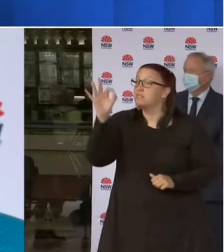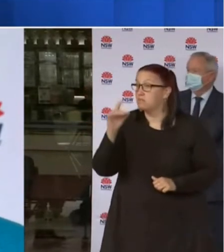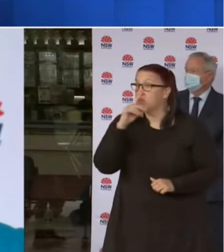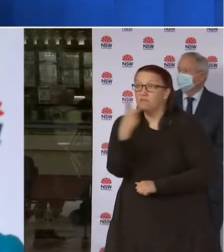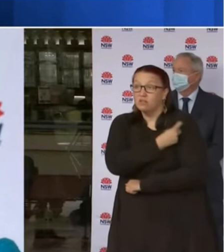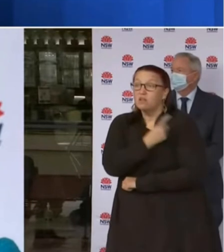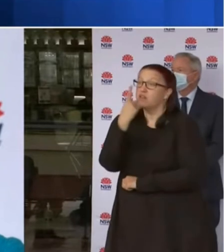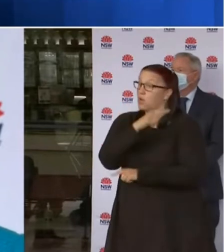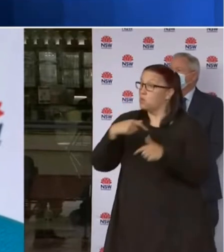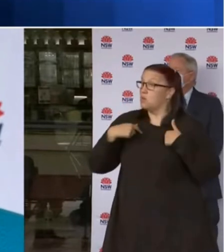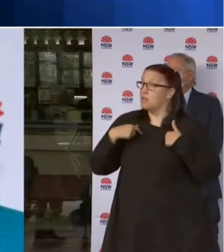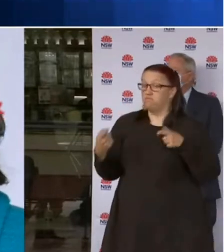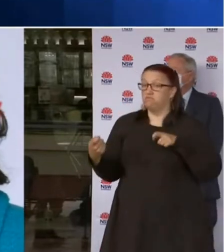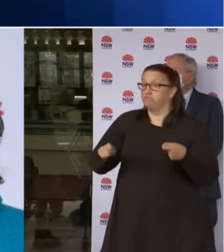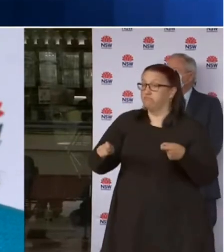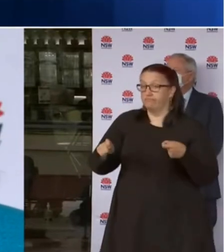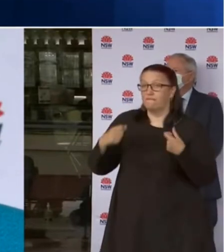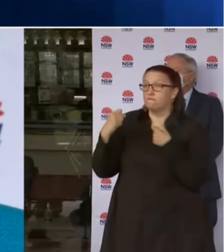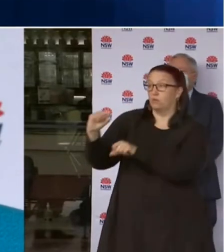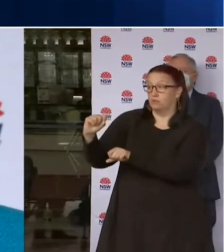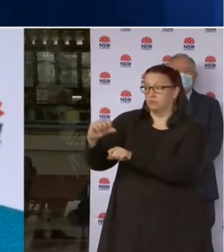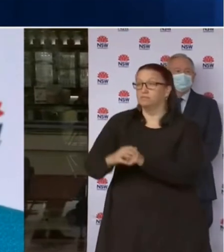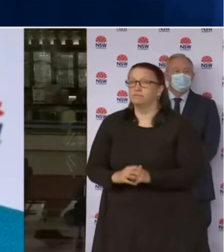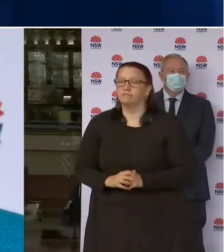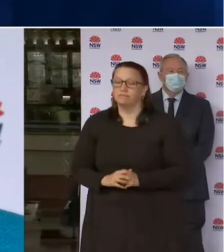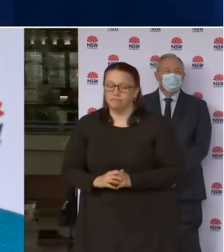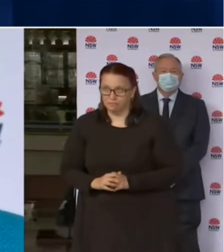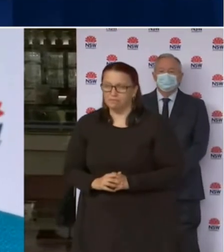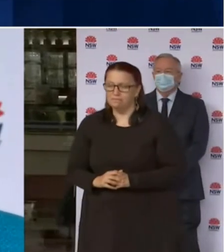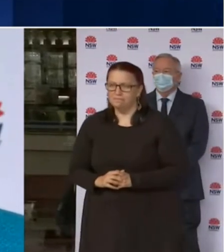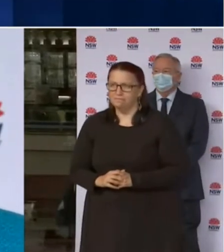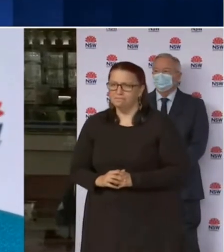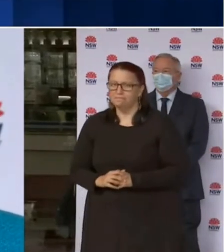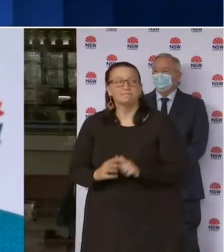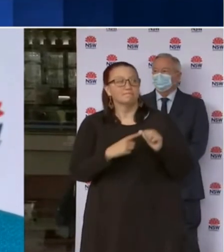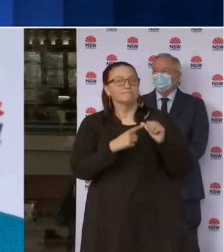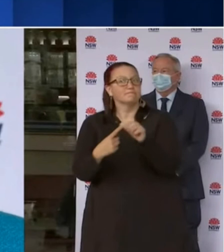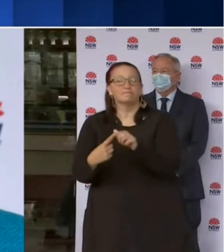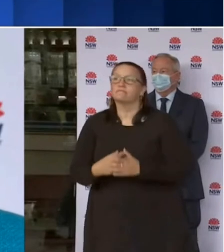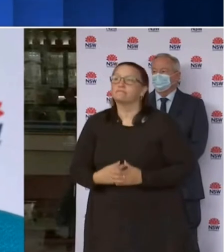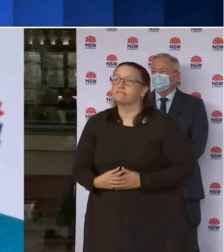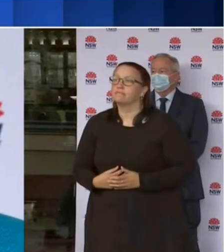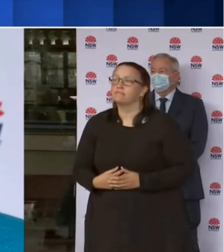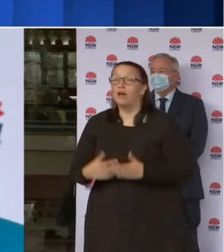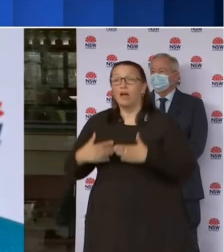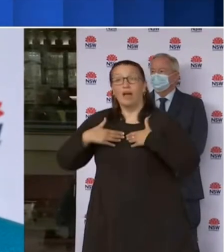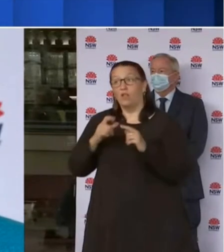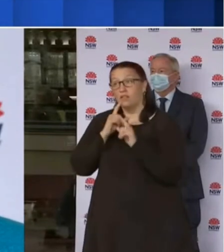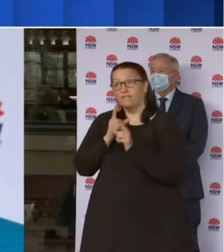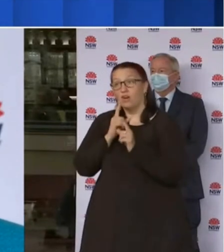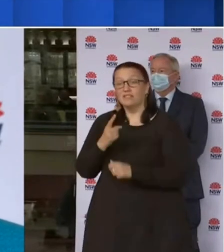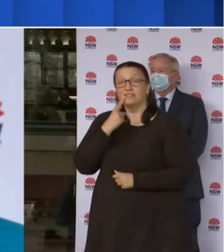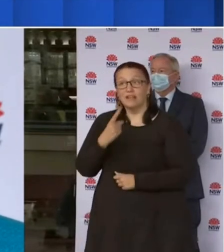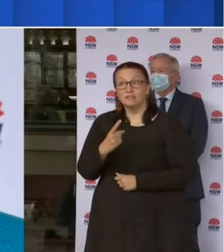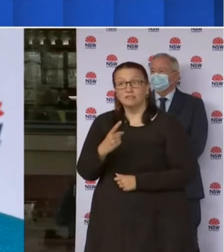South Wales is that you need between 75% to 80% of the population to be vaccinated before you can start having